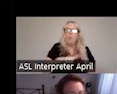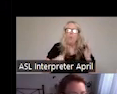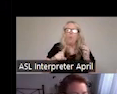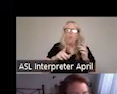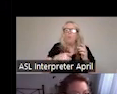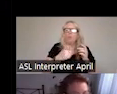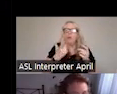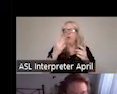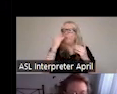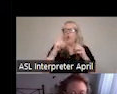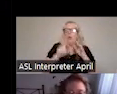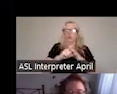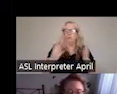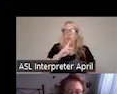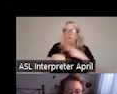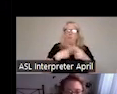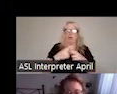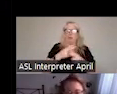session today about privacy.